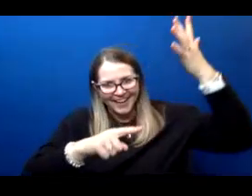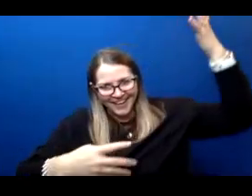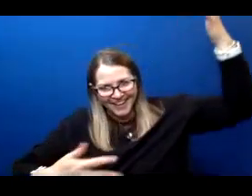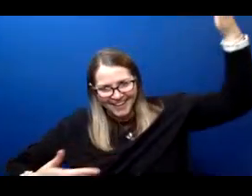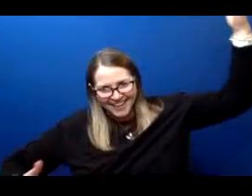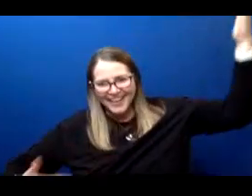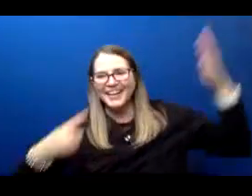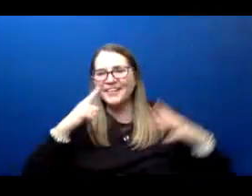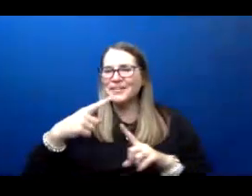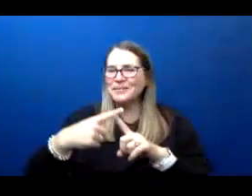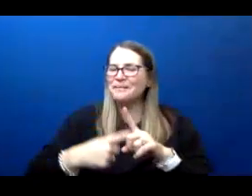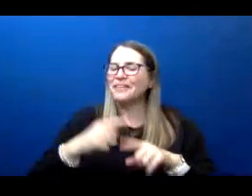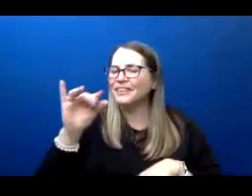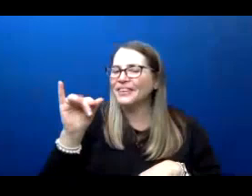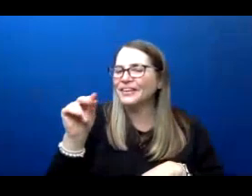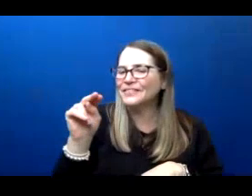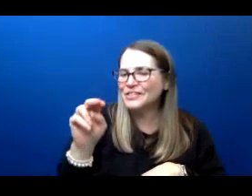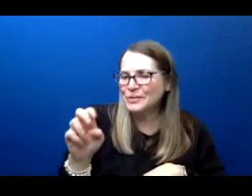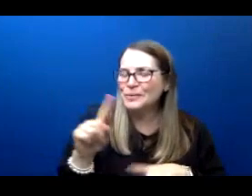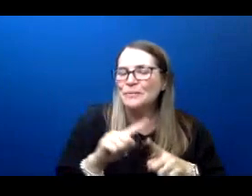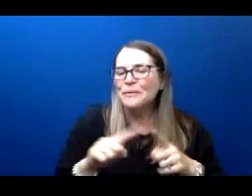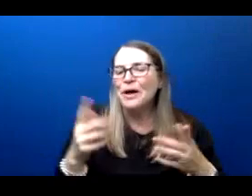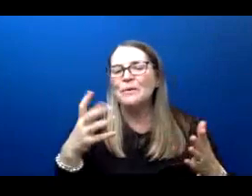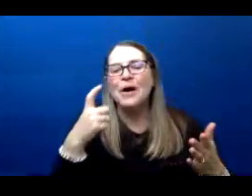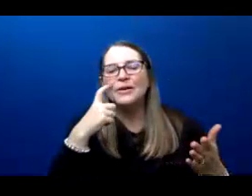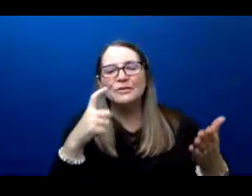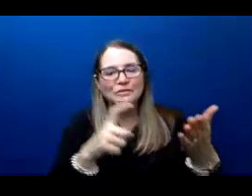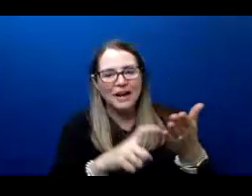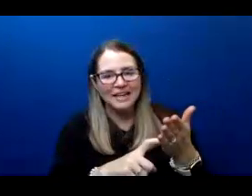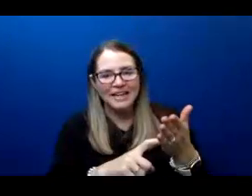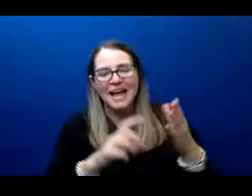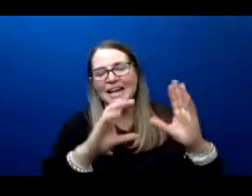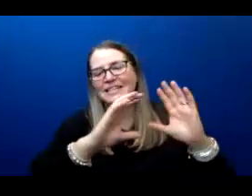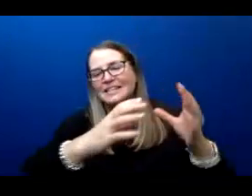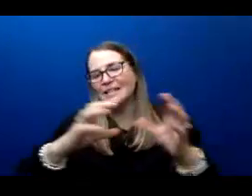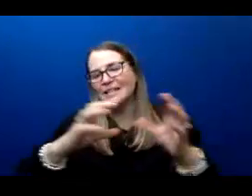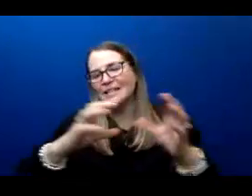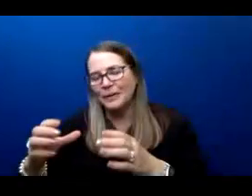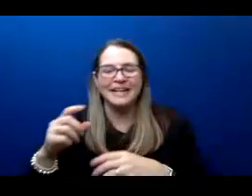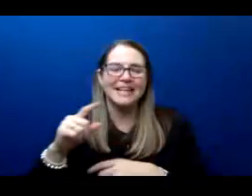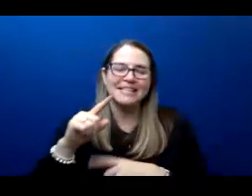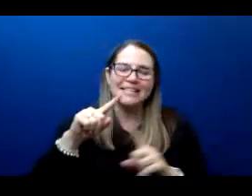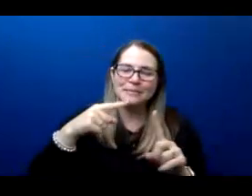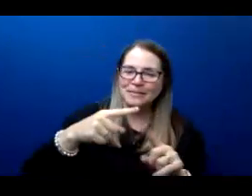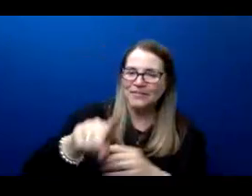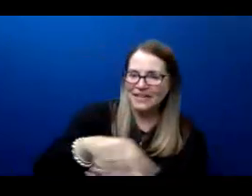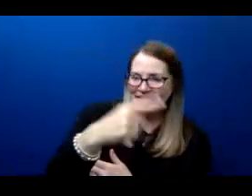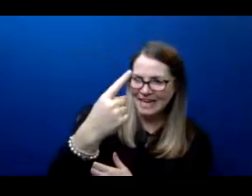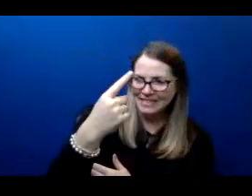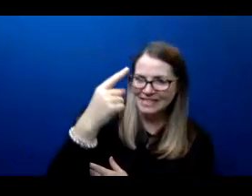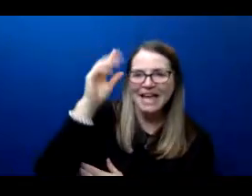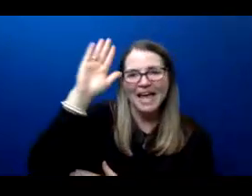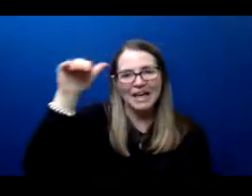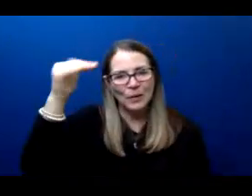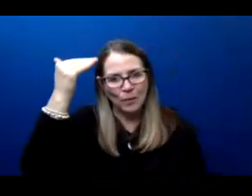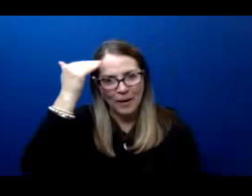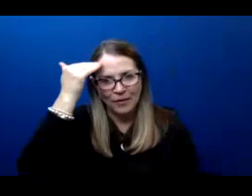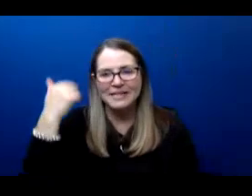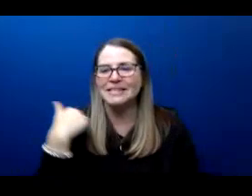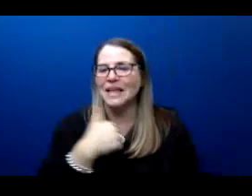but wanted to give light to a bunch of these different communities, dates, and awareness months that we are jumping into.